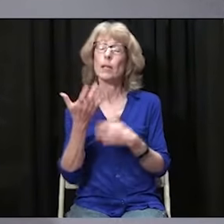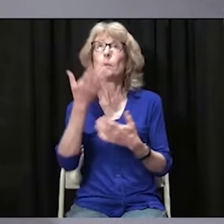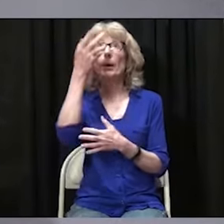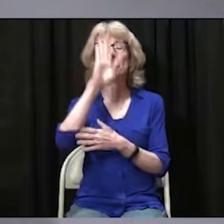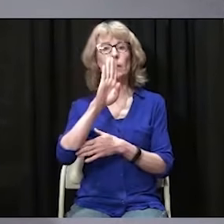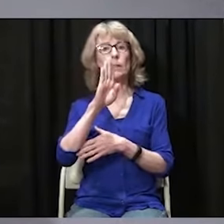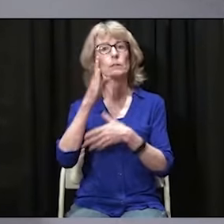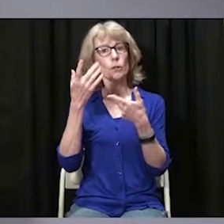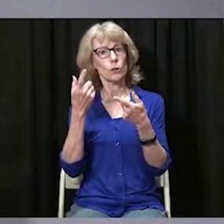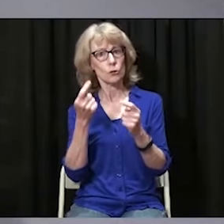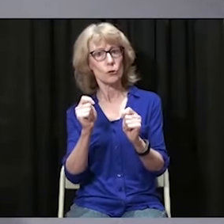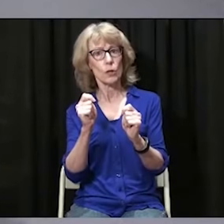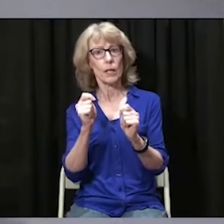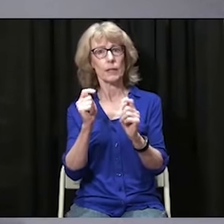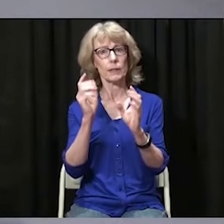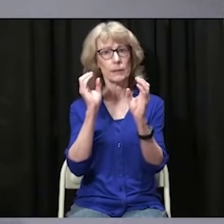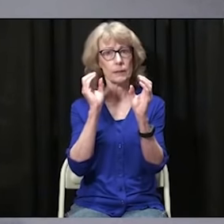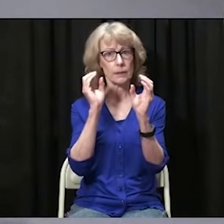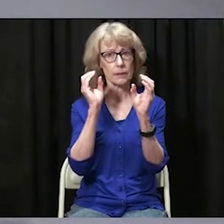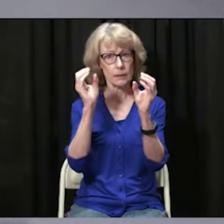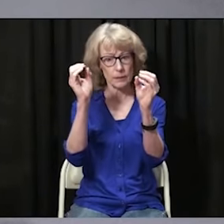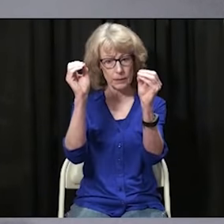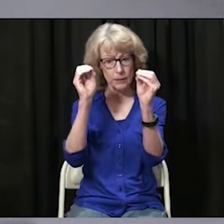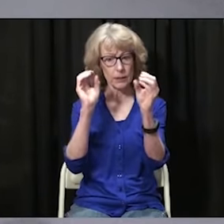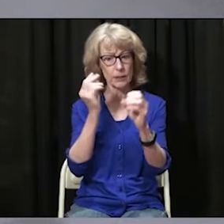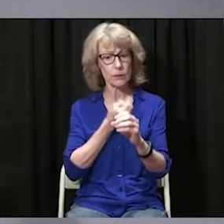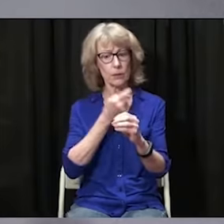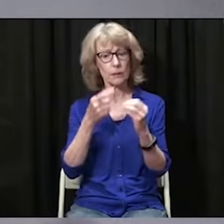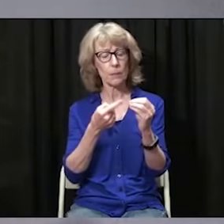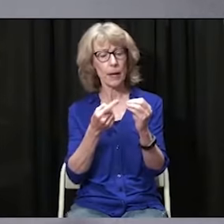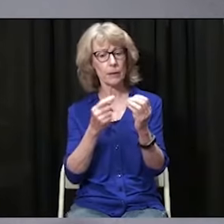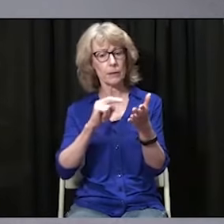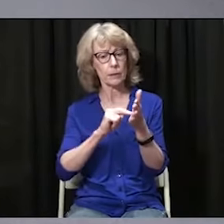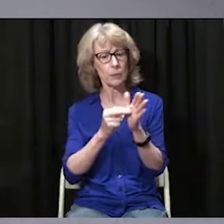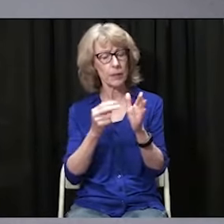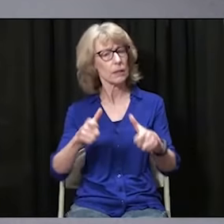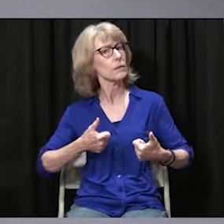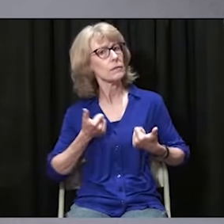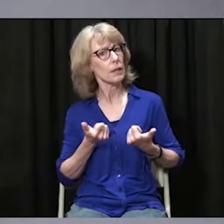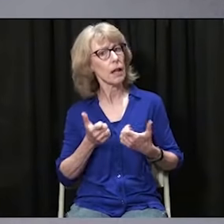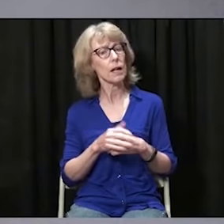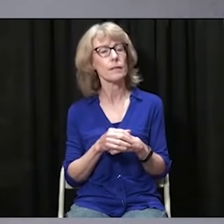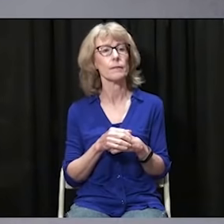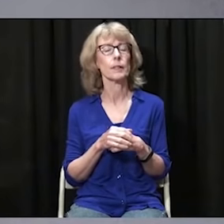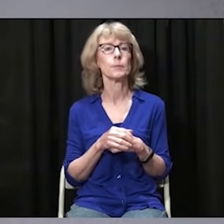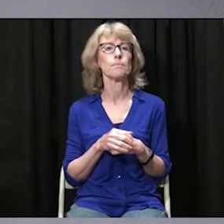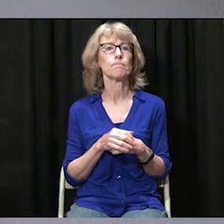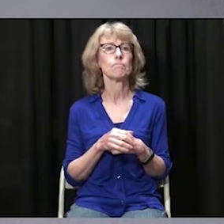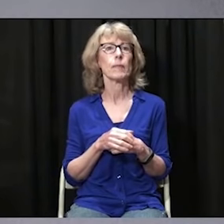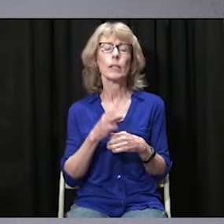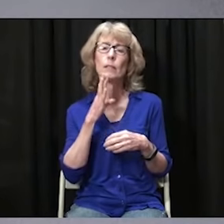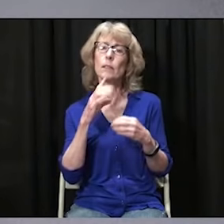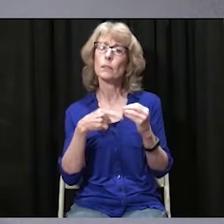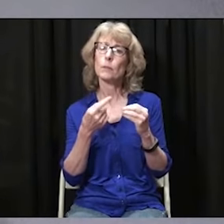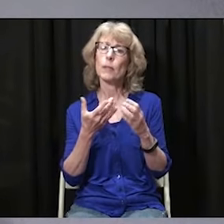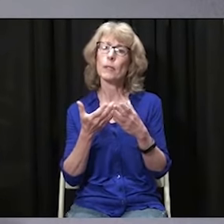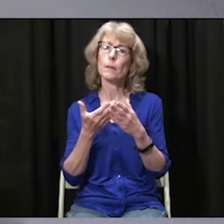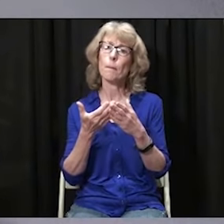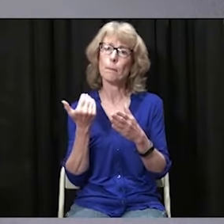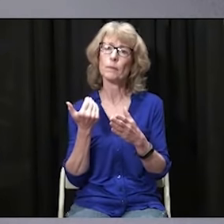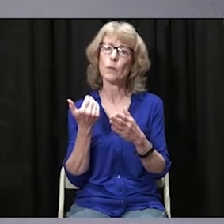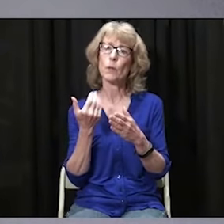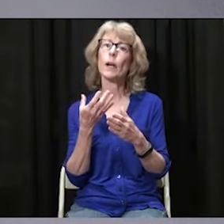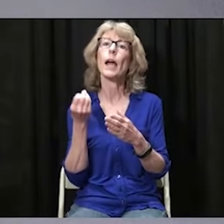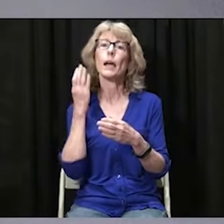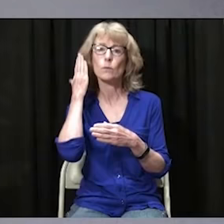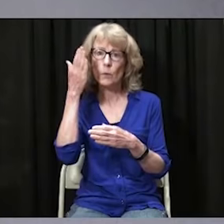us a lot about the meaning of life. And I've spoken about that before, and I'll probably speak about that in the future. But the question I